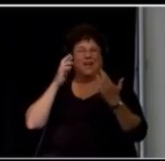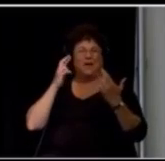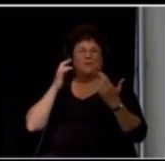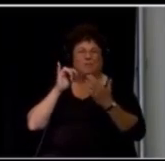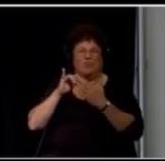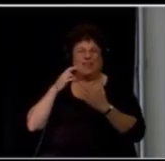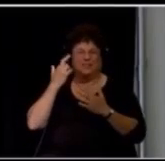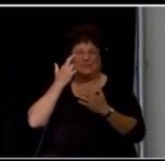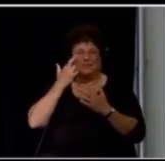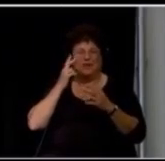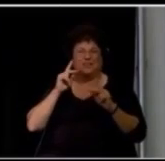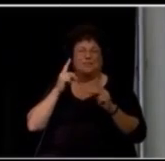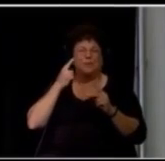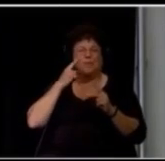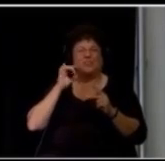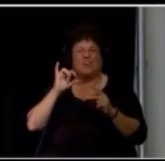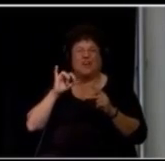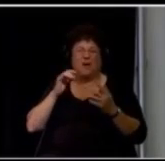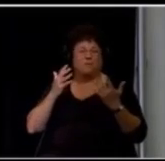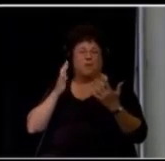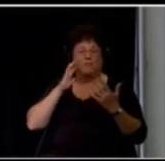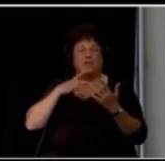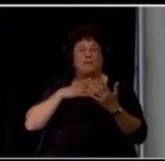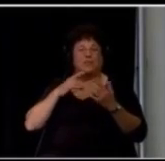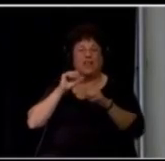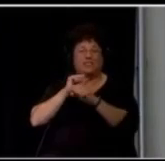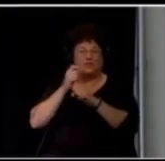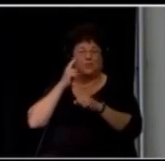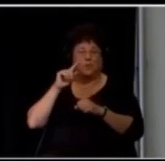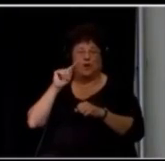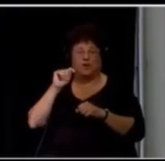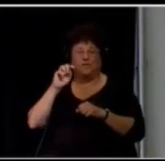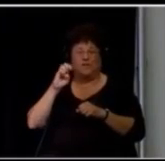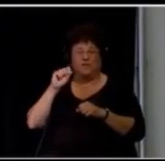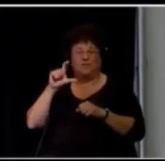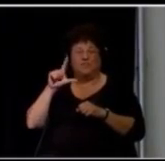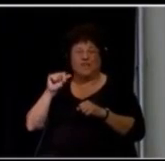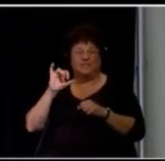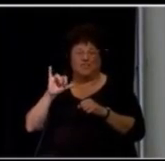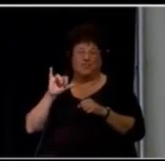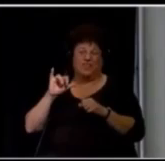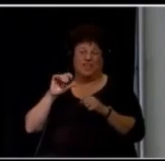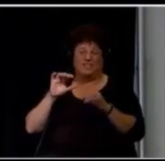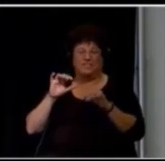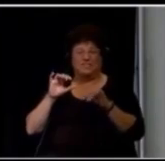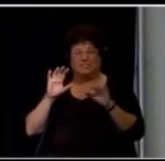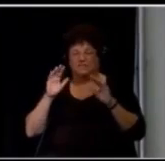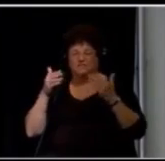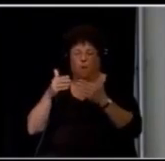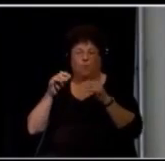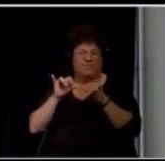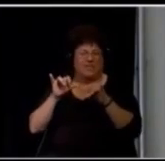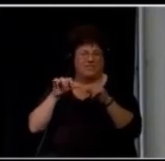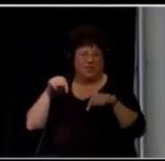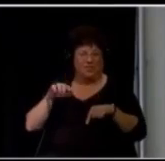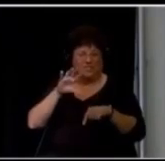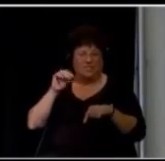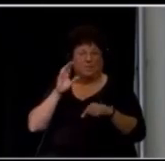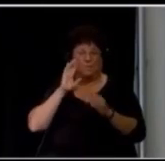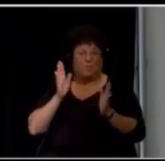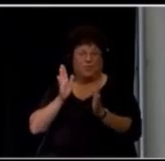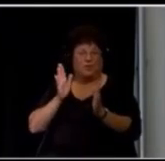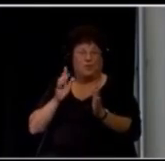a reason like people think, oh, I think maybe they'd like to work for Tesla. Tesla's kind of an engineering-centric company, so maybe that would encourage them to do